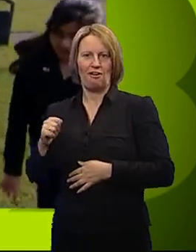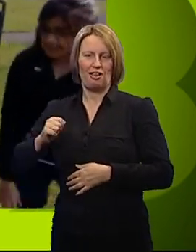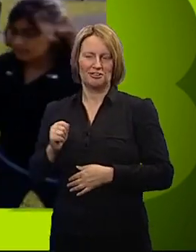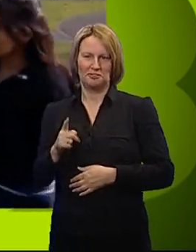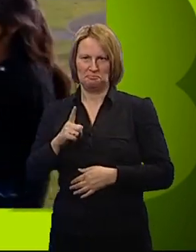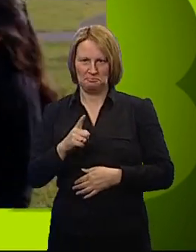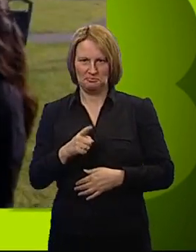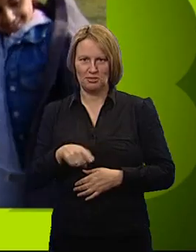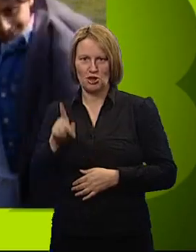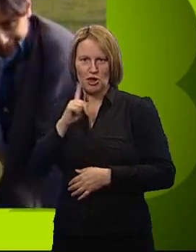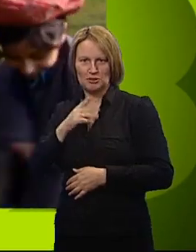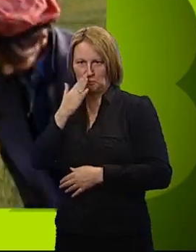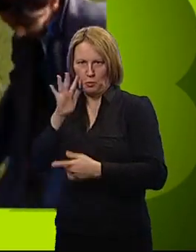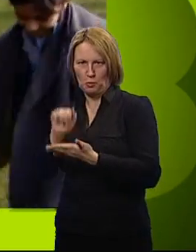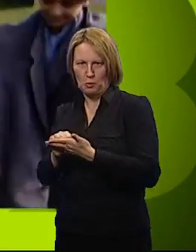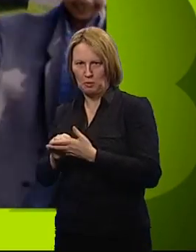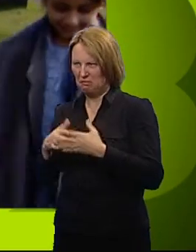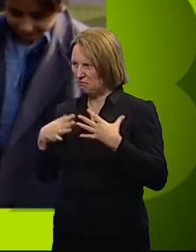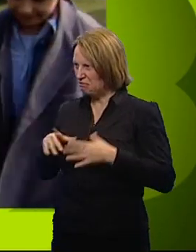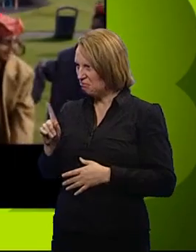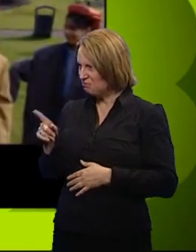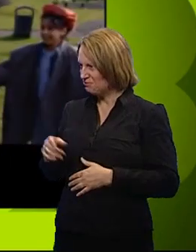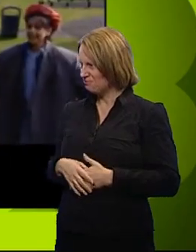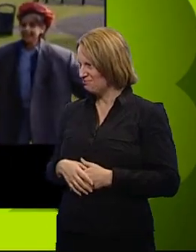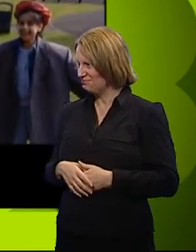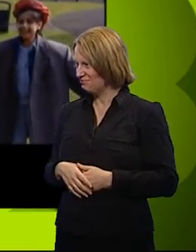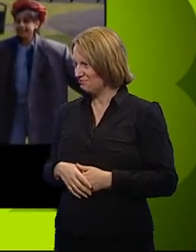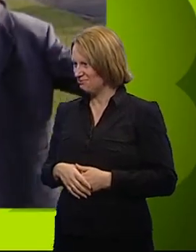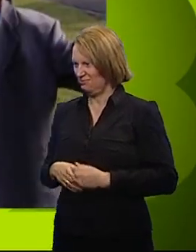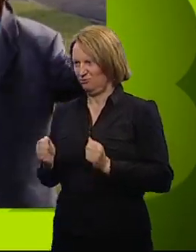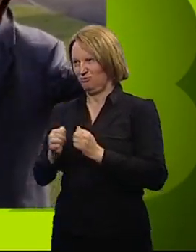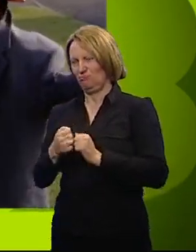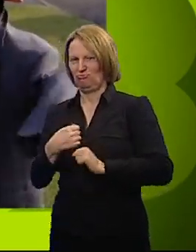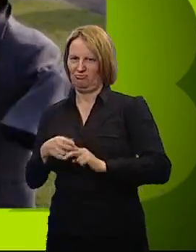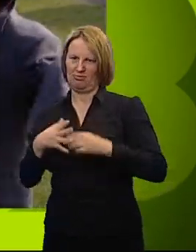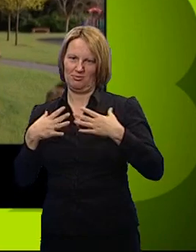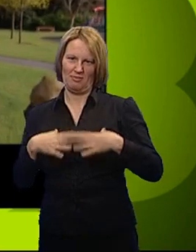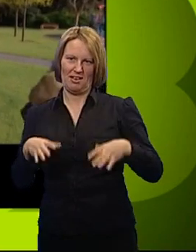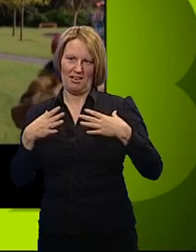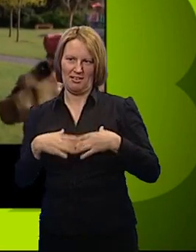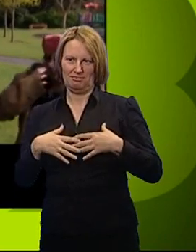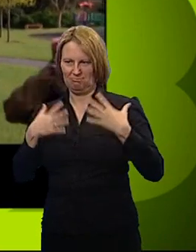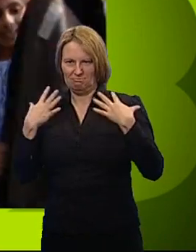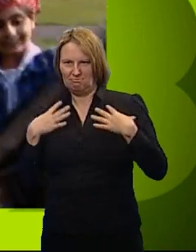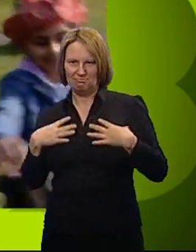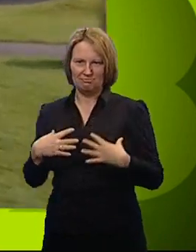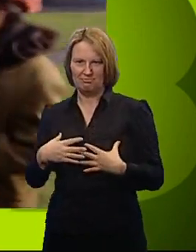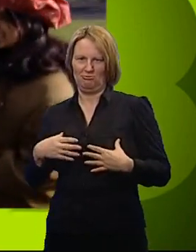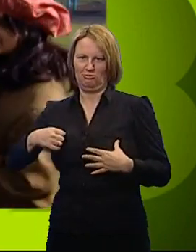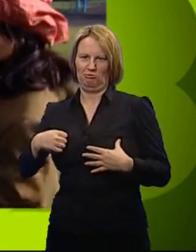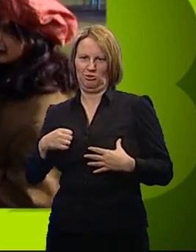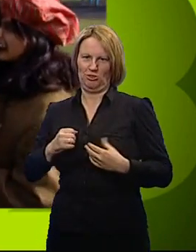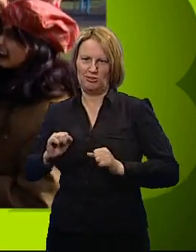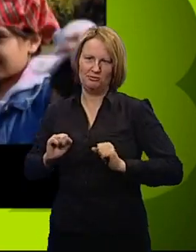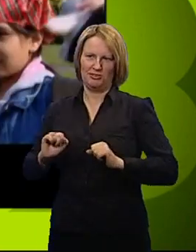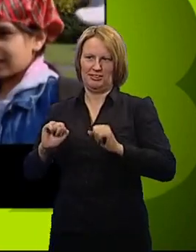girls are quick. But what about the funny clothes? This suit. It looks proper old, like something my granddad would wear. It's got that shaker pattern